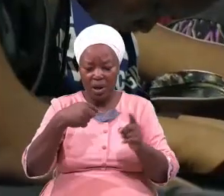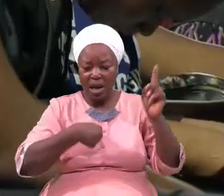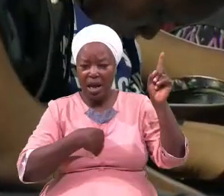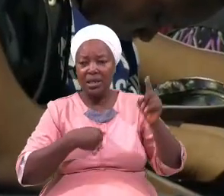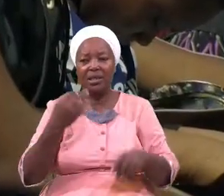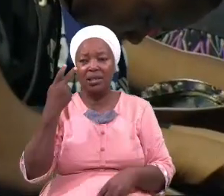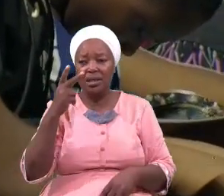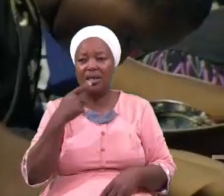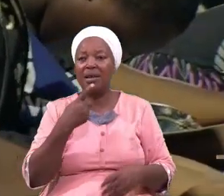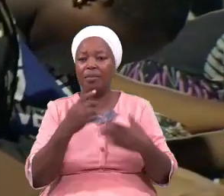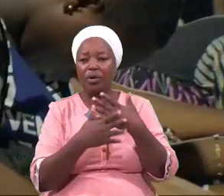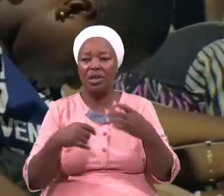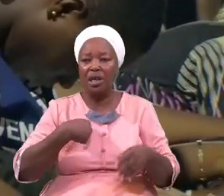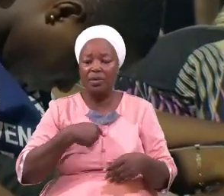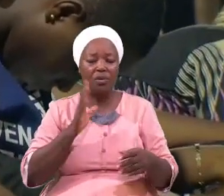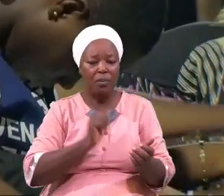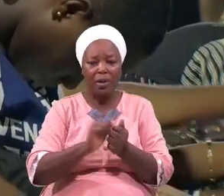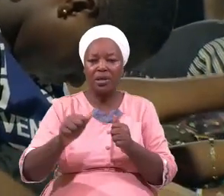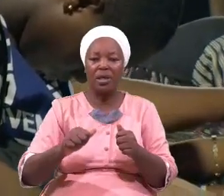will pass over you.